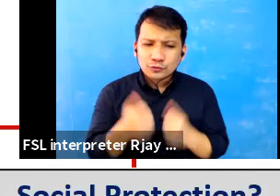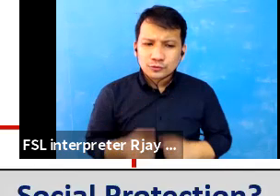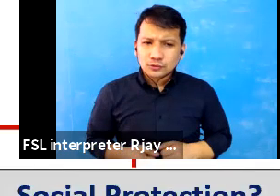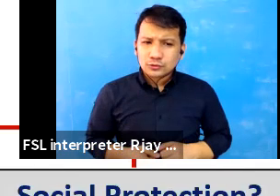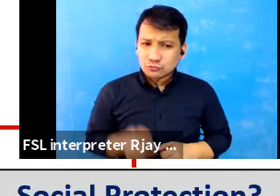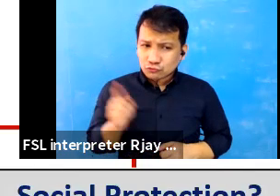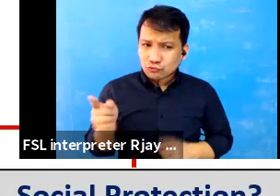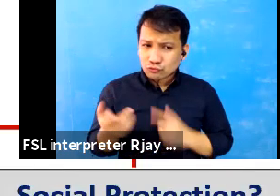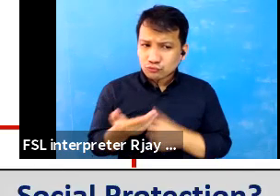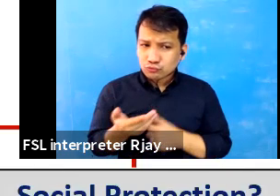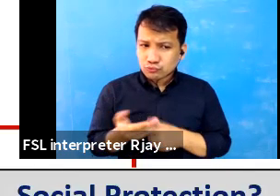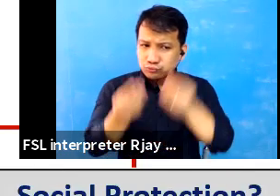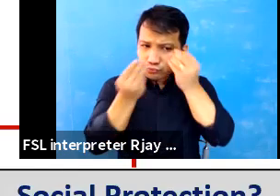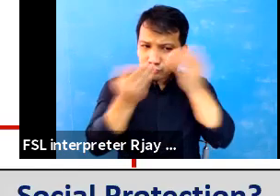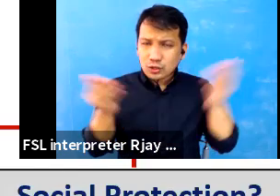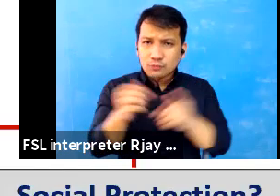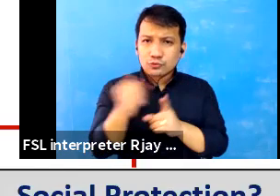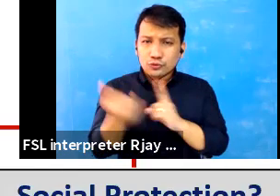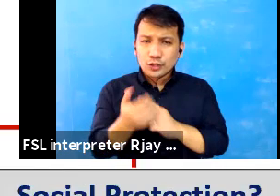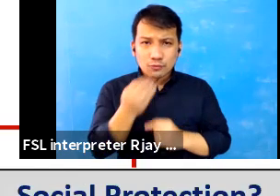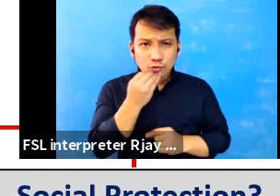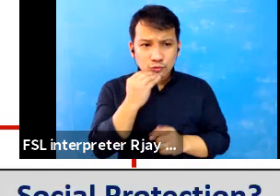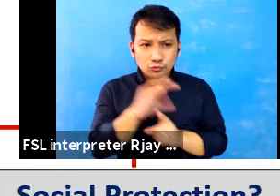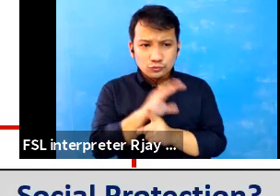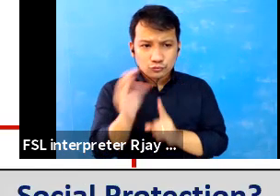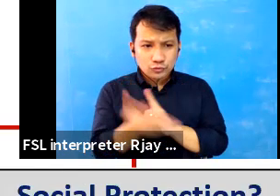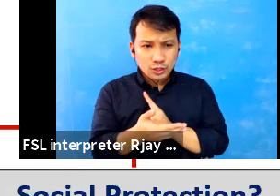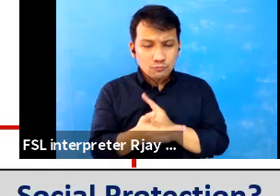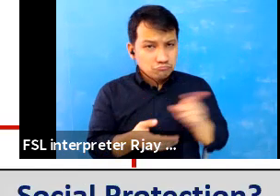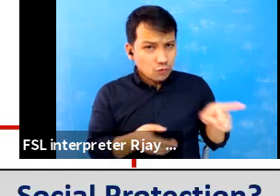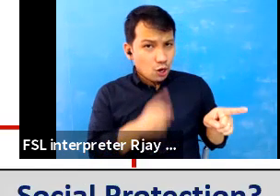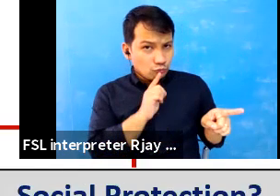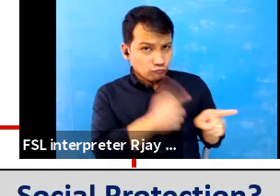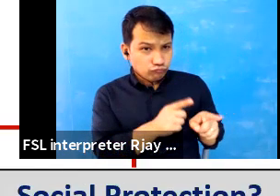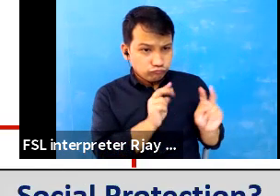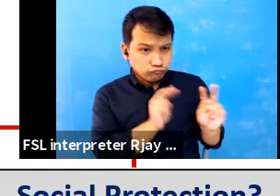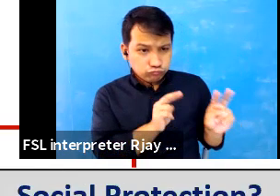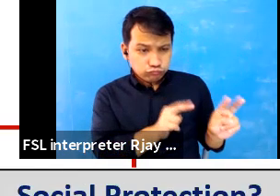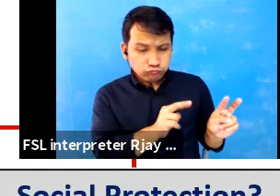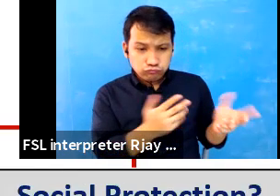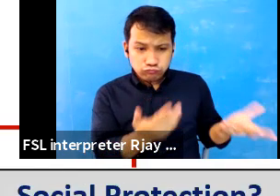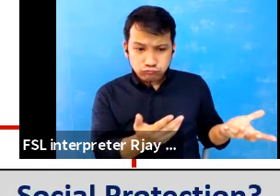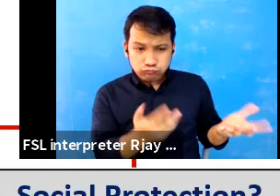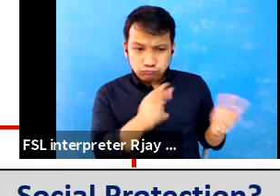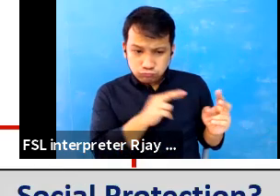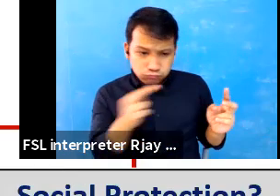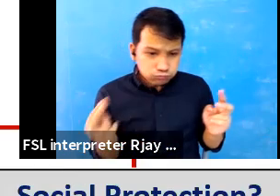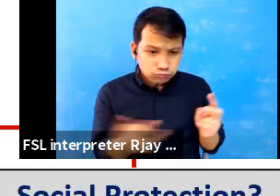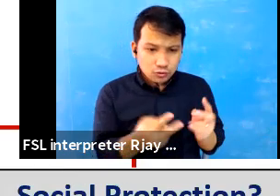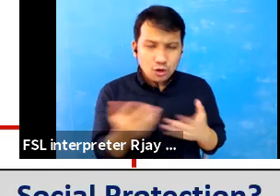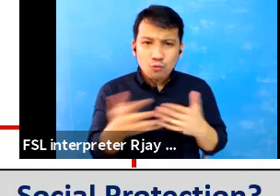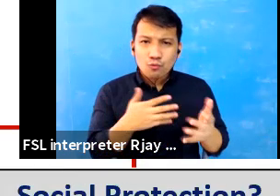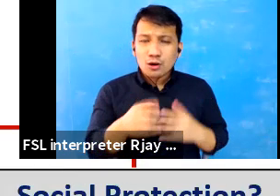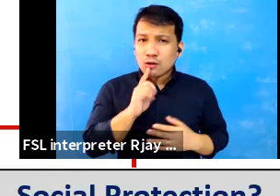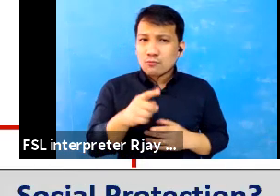your mother, so you know some of the social cultural barriers. Do you really monitor? And is there surveillance? And what is the effect